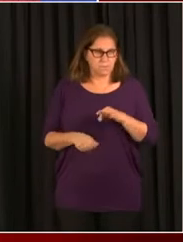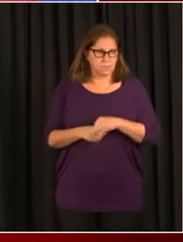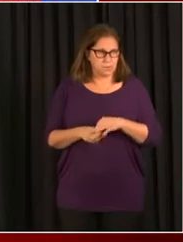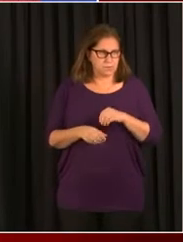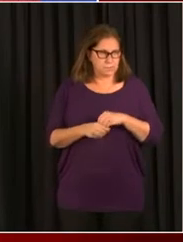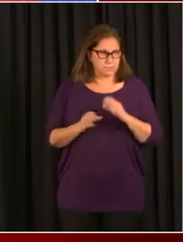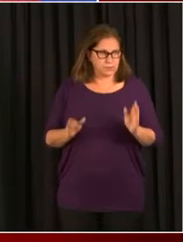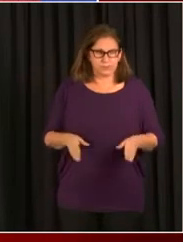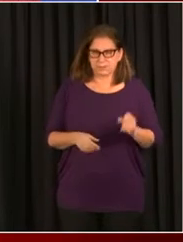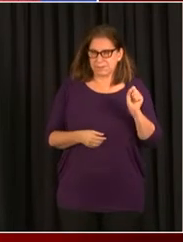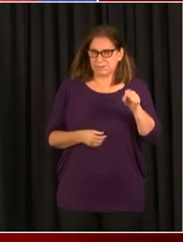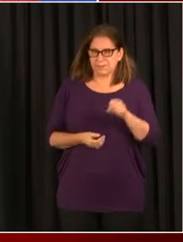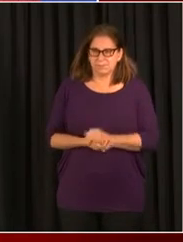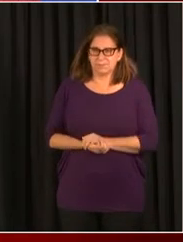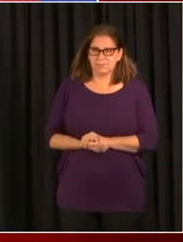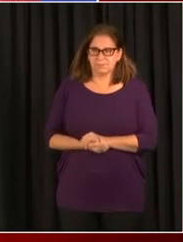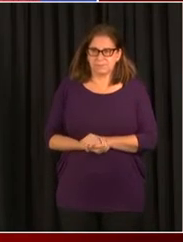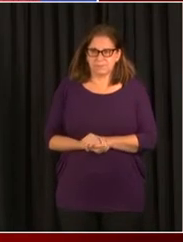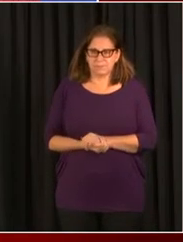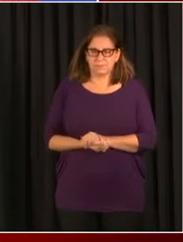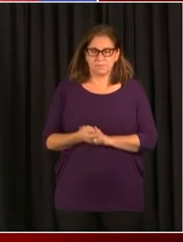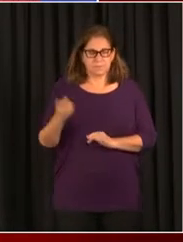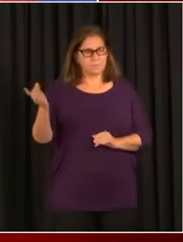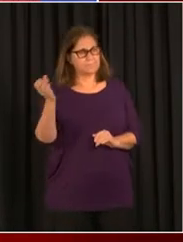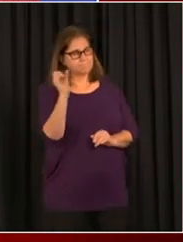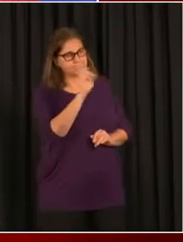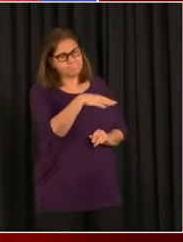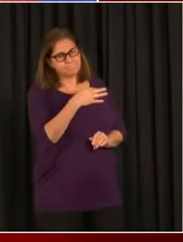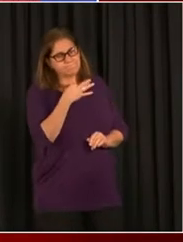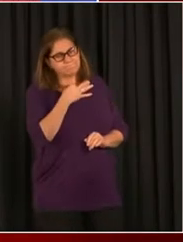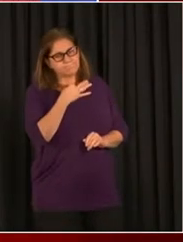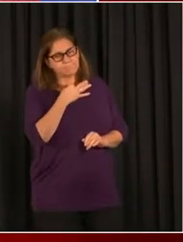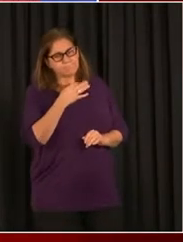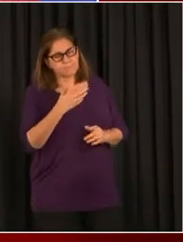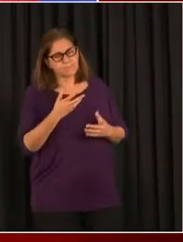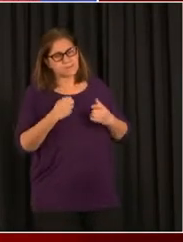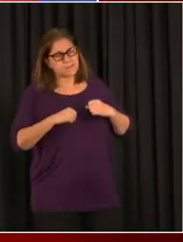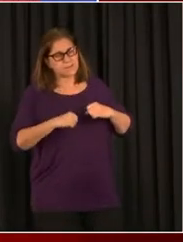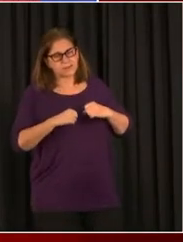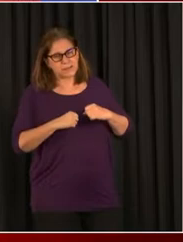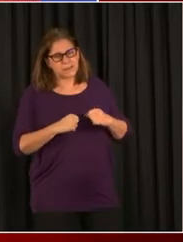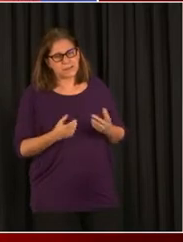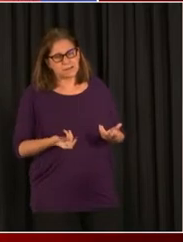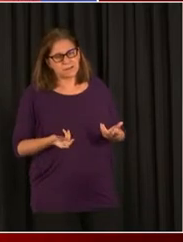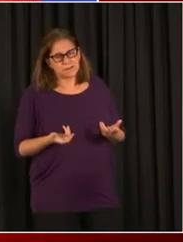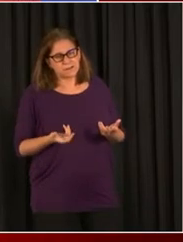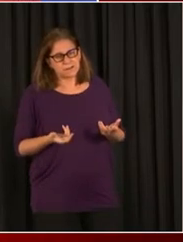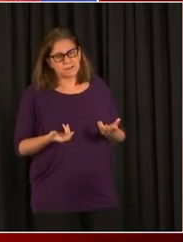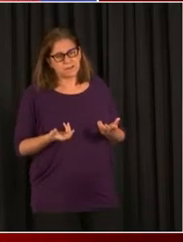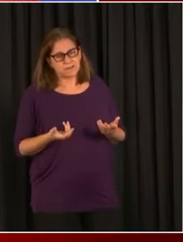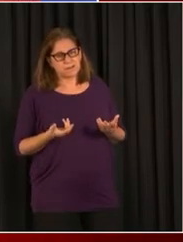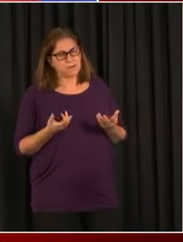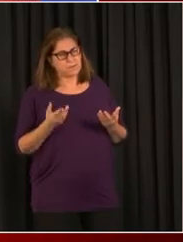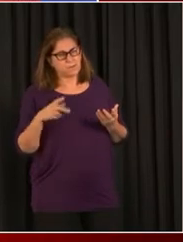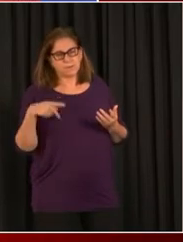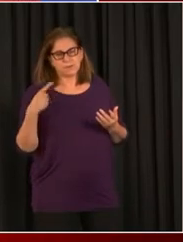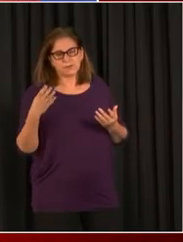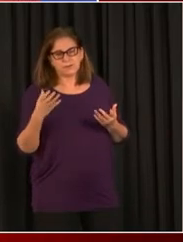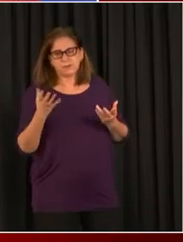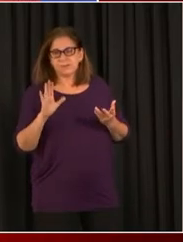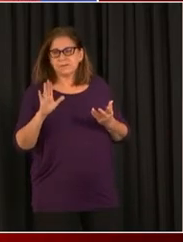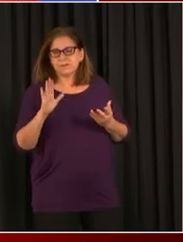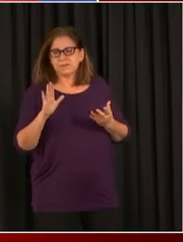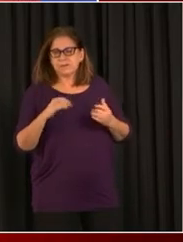And then could I follow up just about security and what the district's plans are? We've seen a lot of